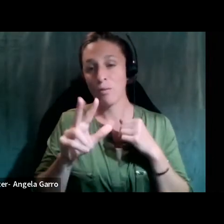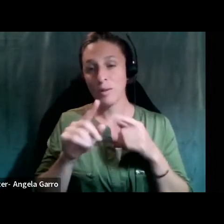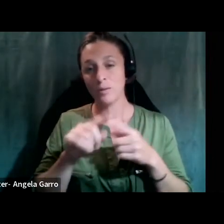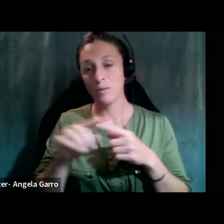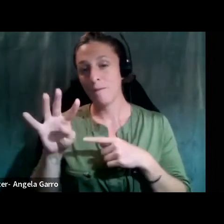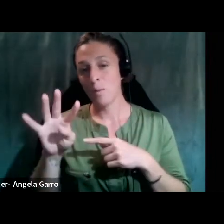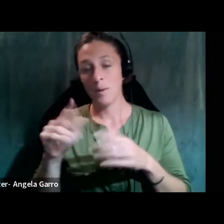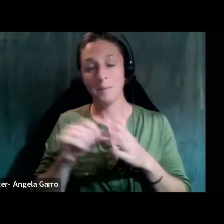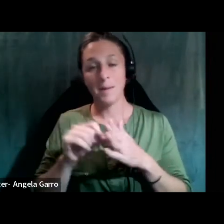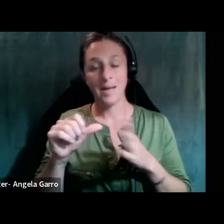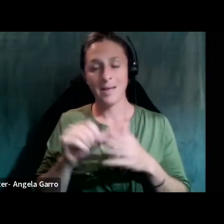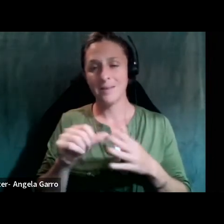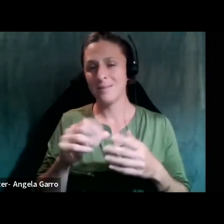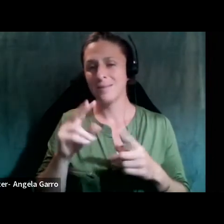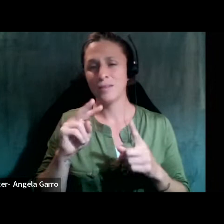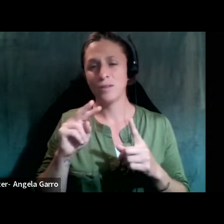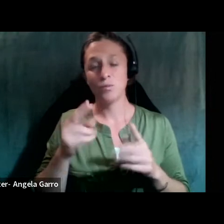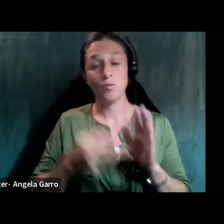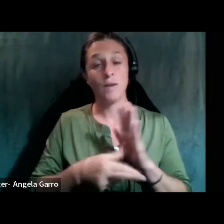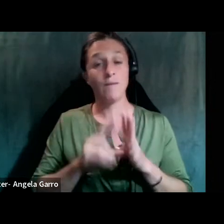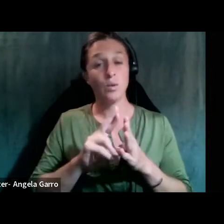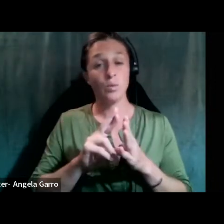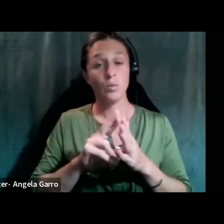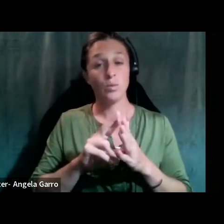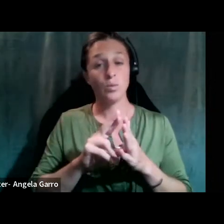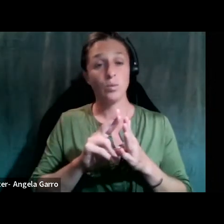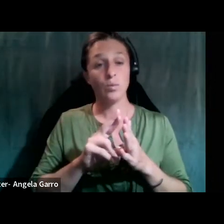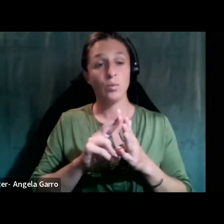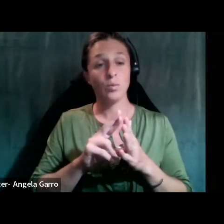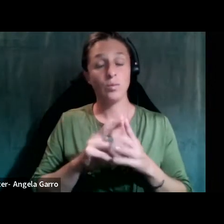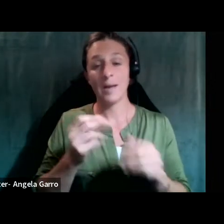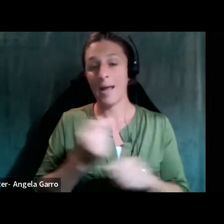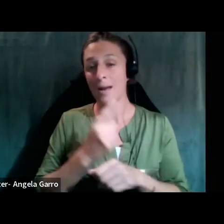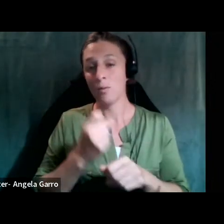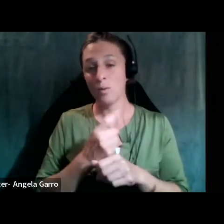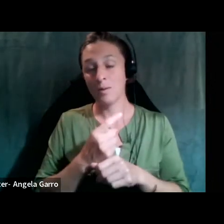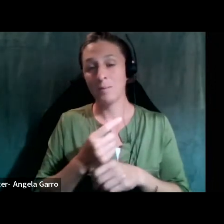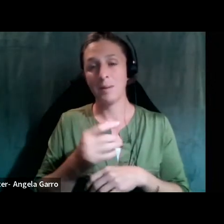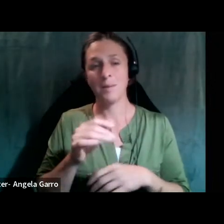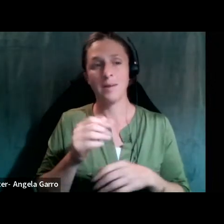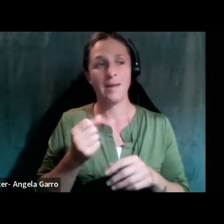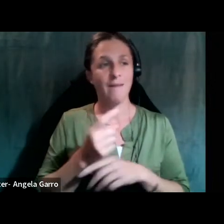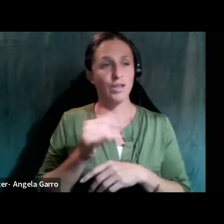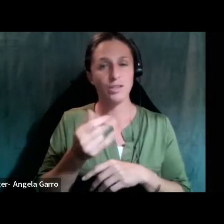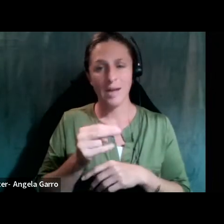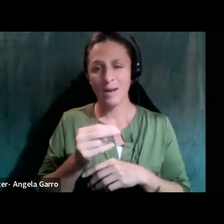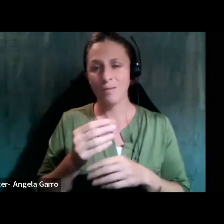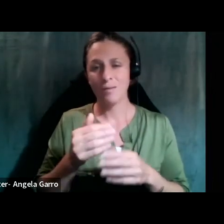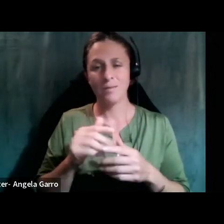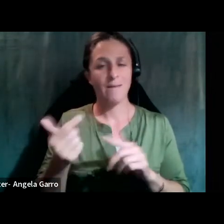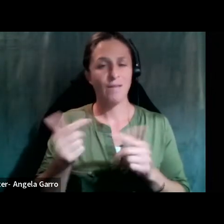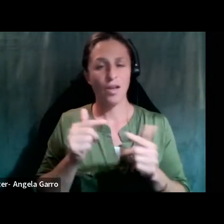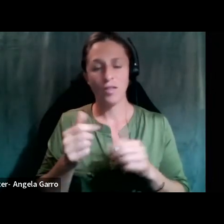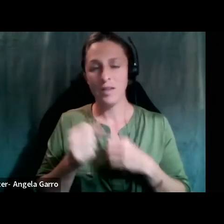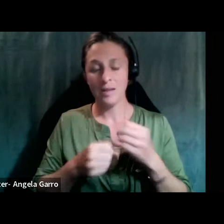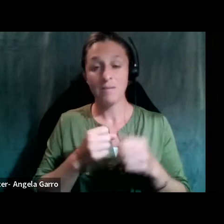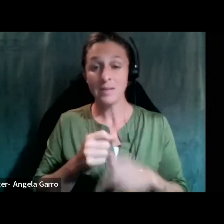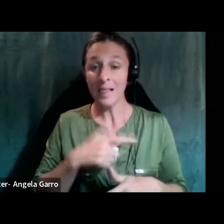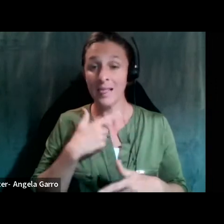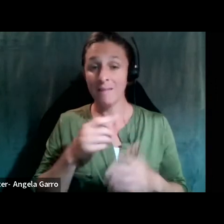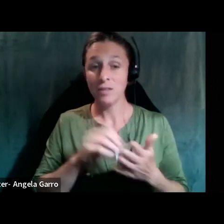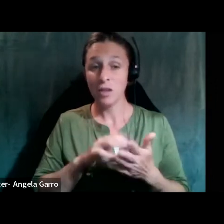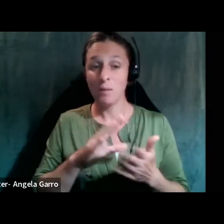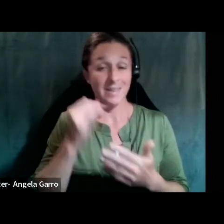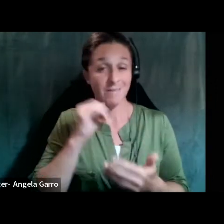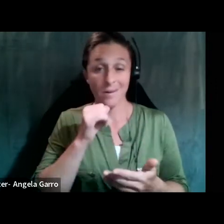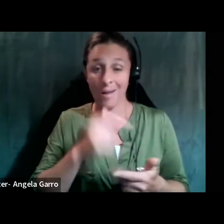was reviewed every annually, maybe every January, every other year. So it was a living document. But to your point, that's really important, because if it's not a